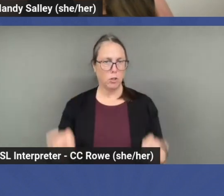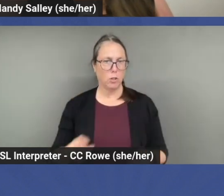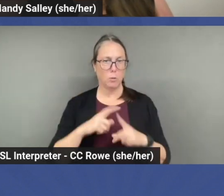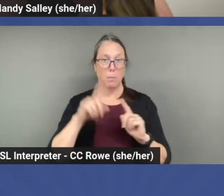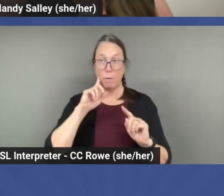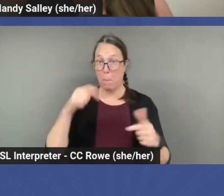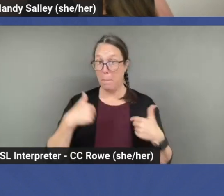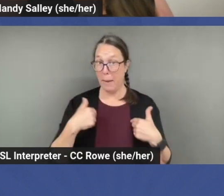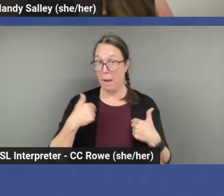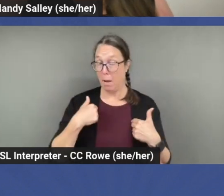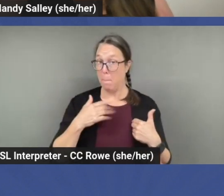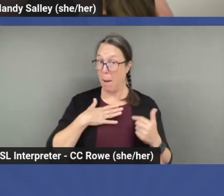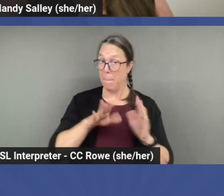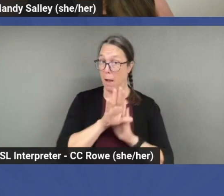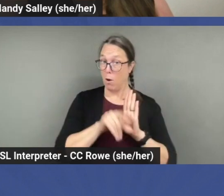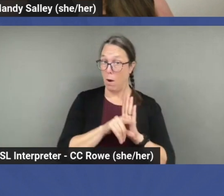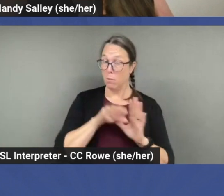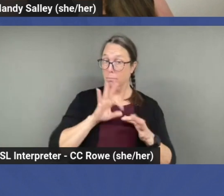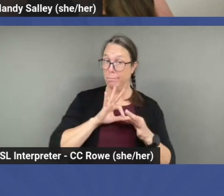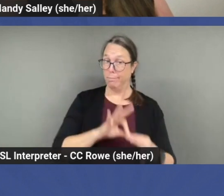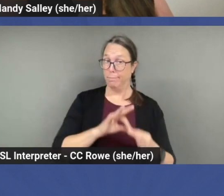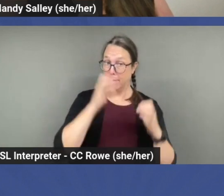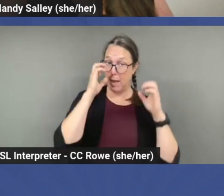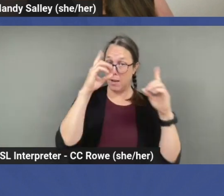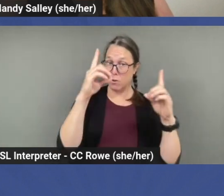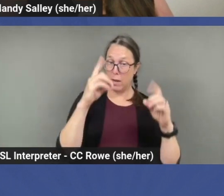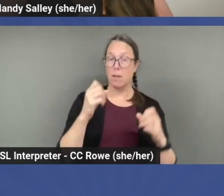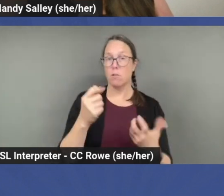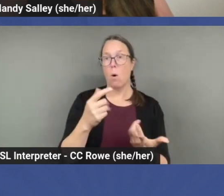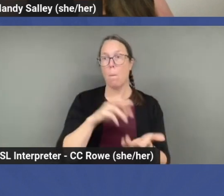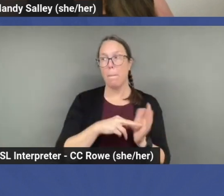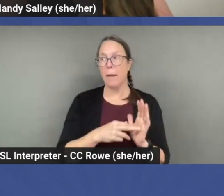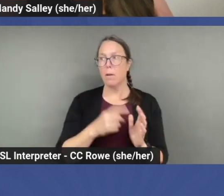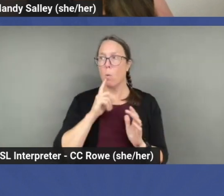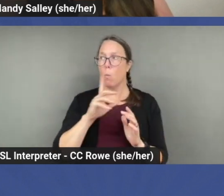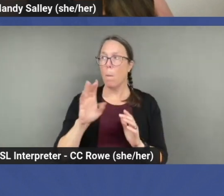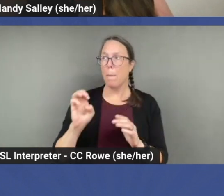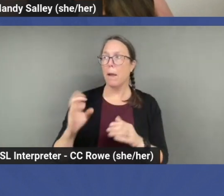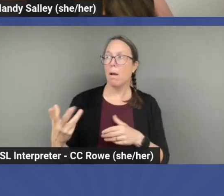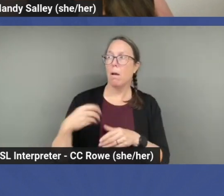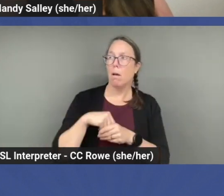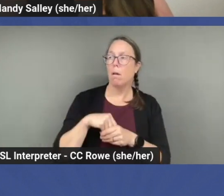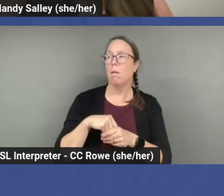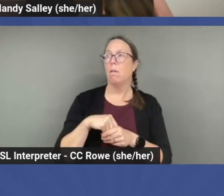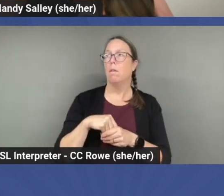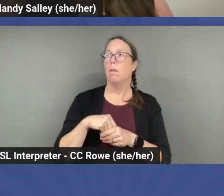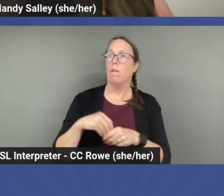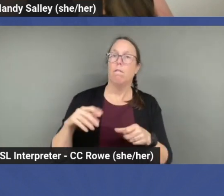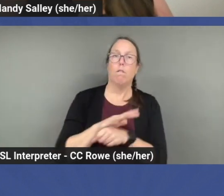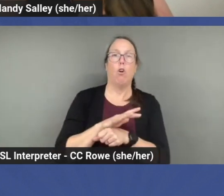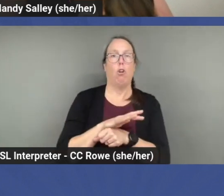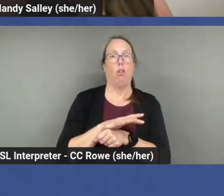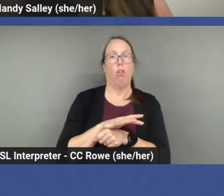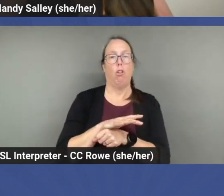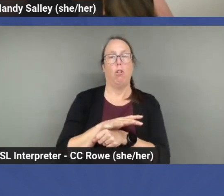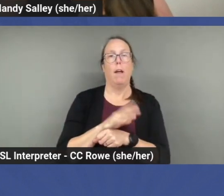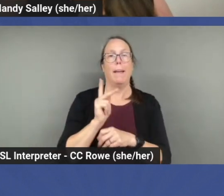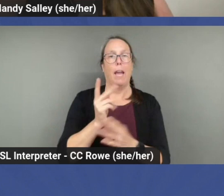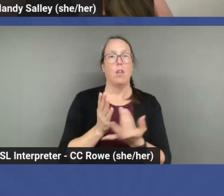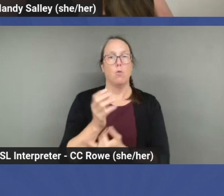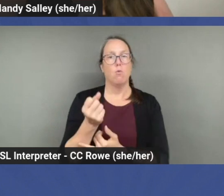I come from an education background. It would be comprehensive and inclusive, sexual education, K through